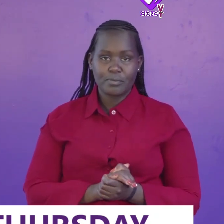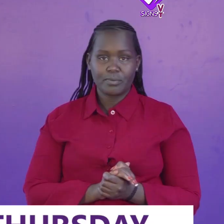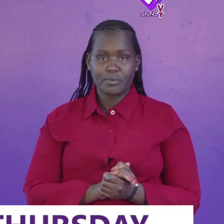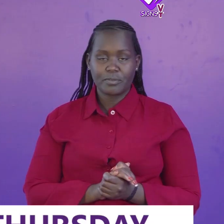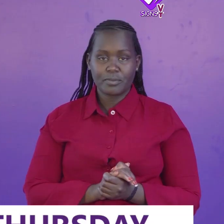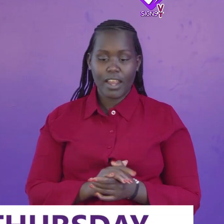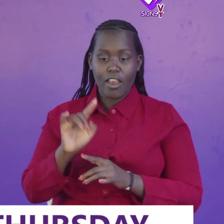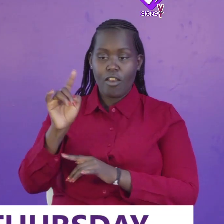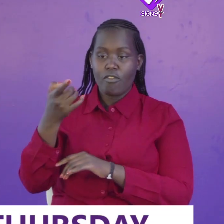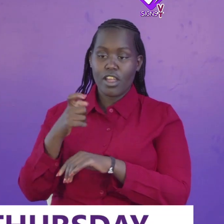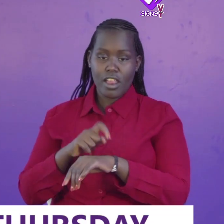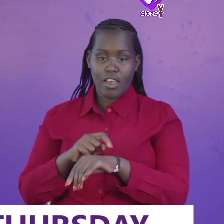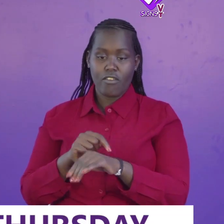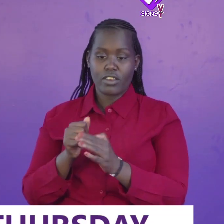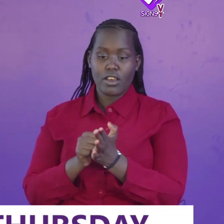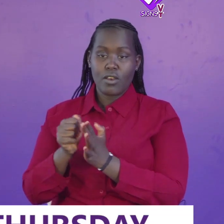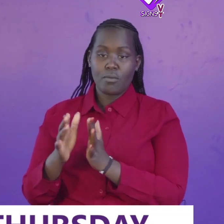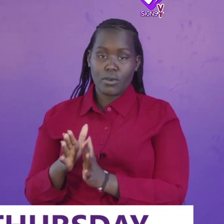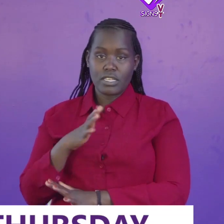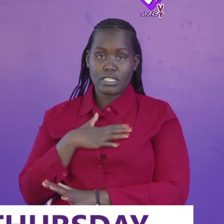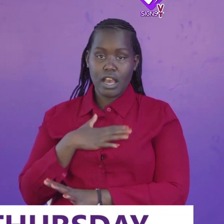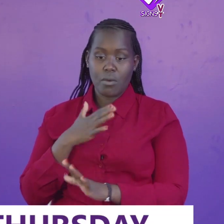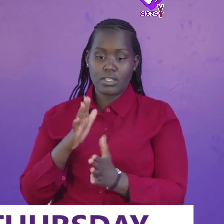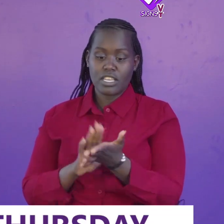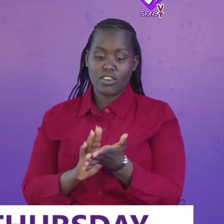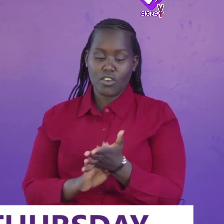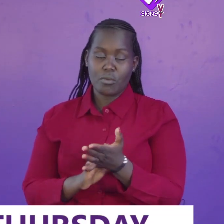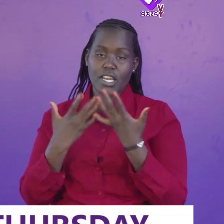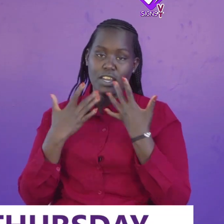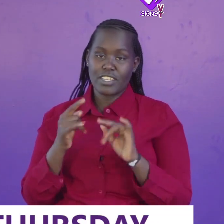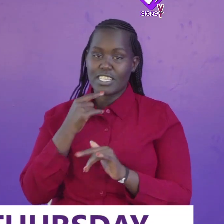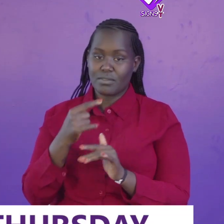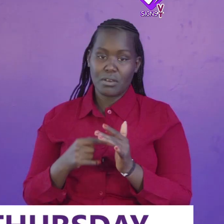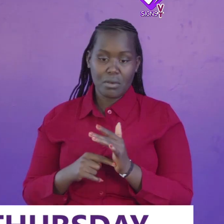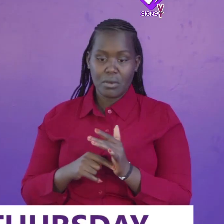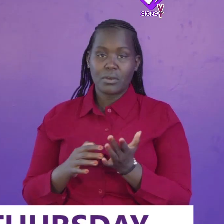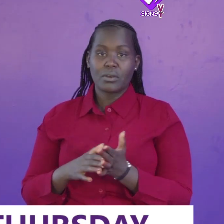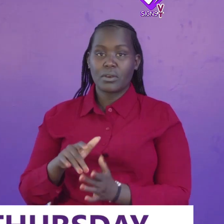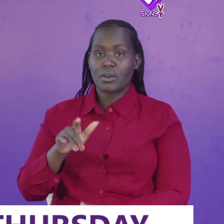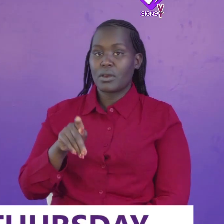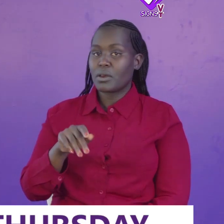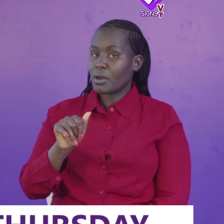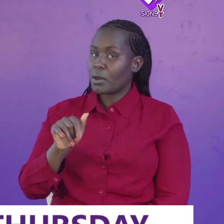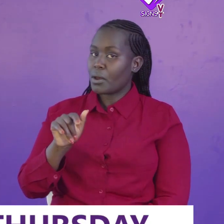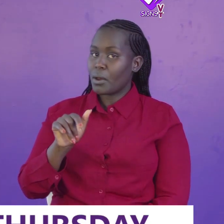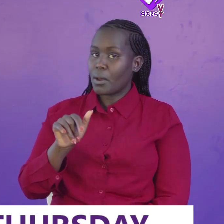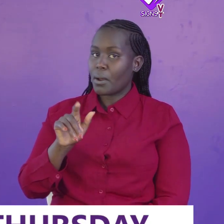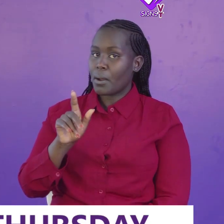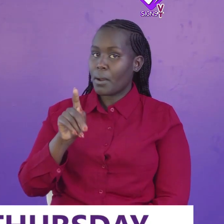Leo for the first time our producer Kamau amecomment. Anasema hii ya PayPal nayo nimeisikia